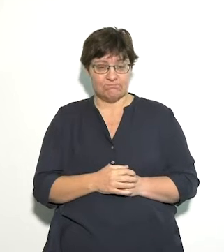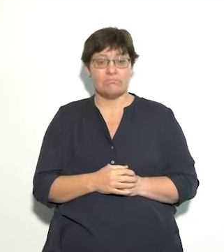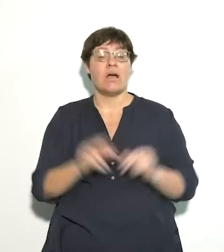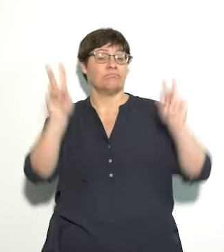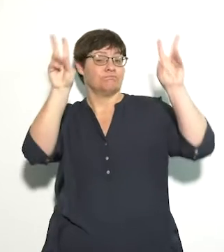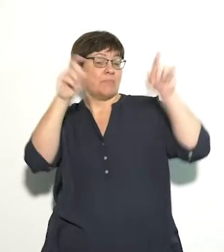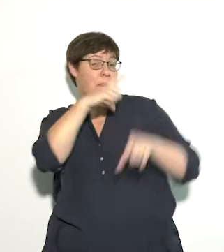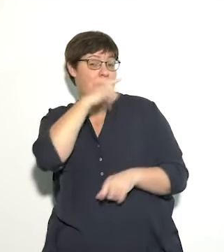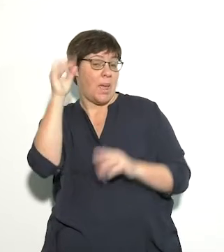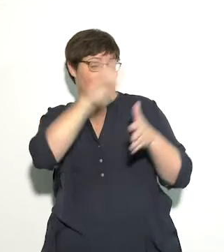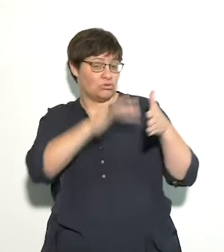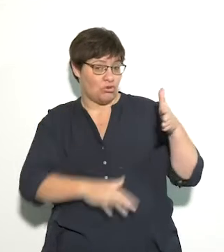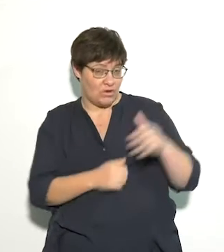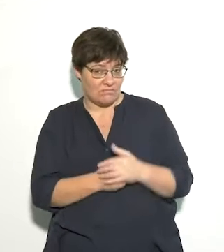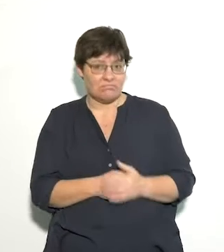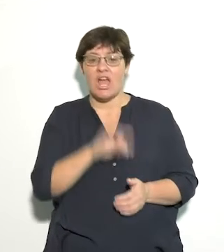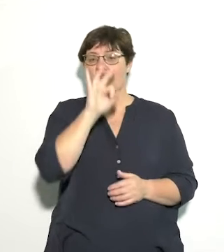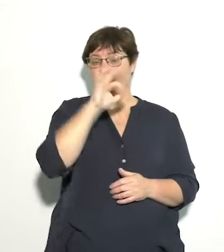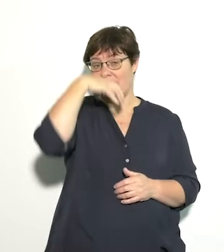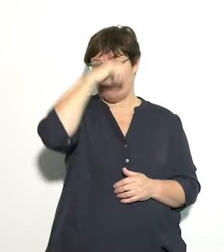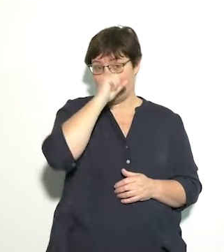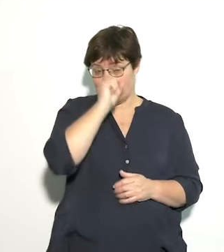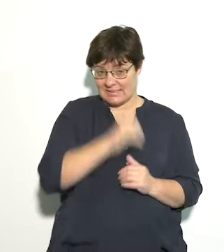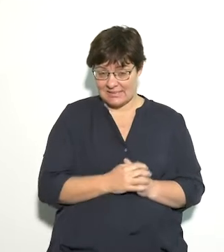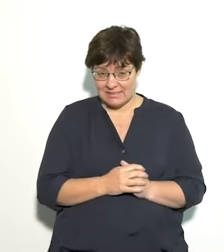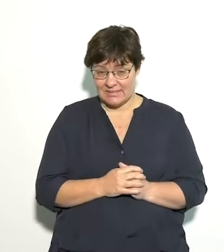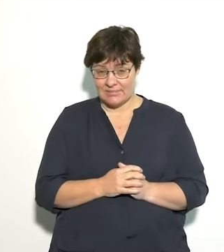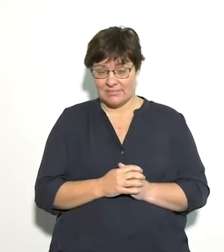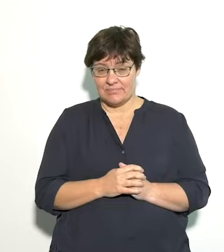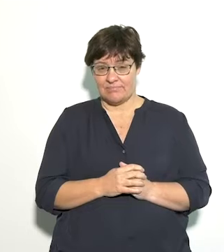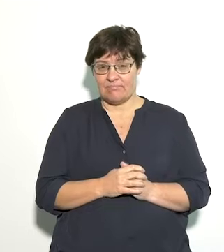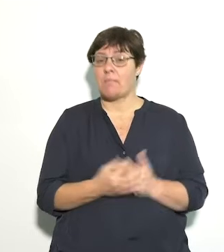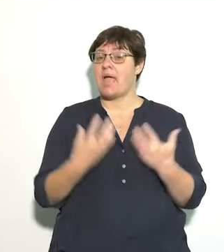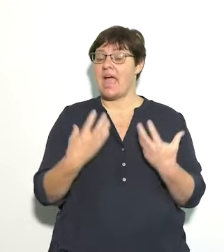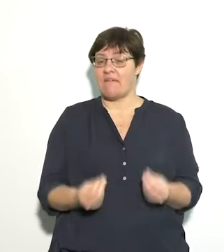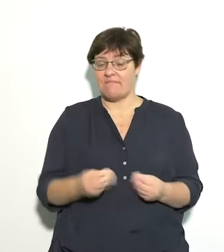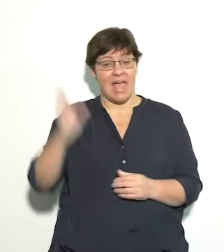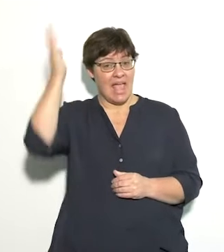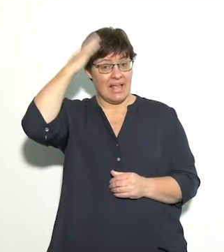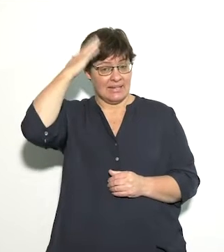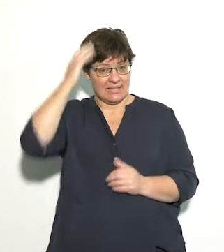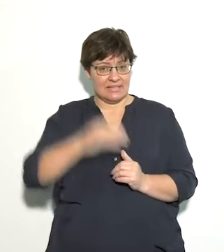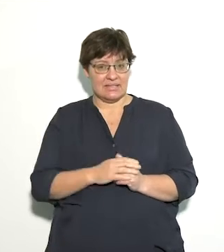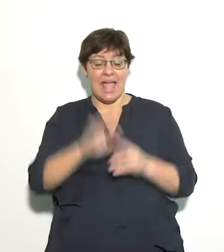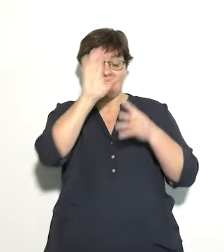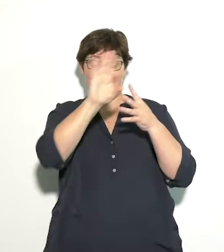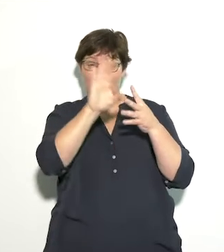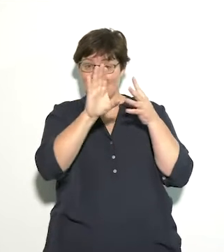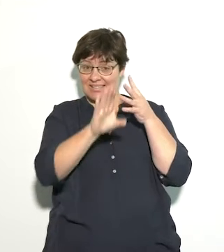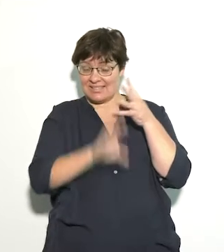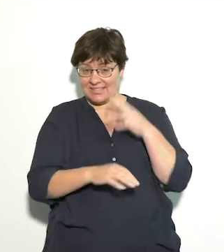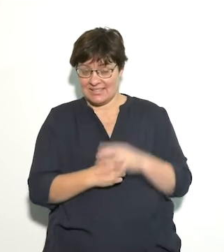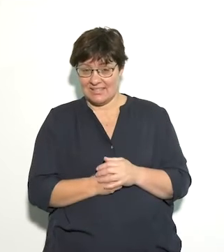the title of the story, The Three Little Pigs. I have a heading, the